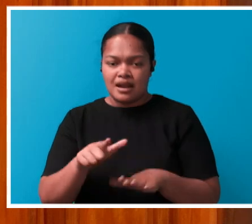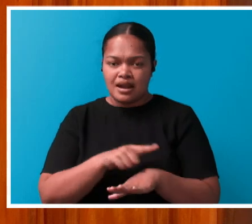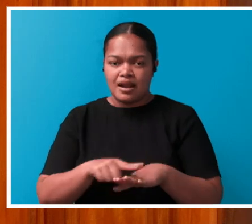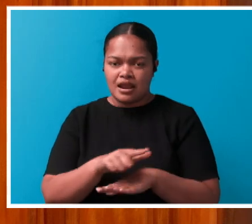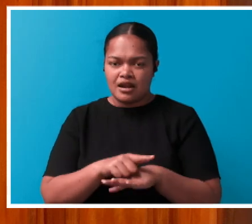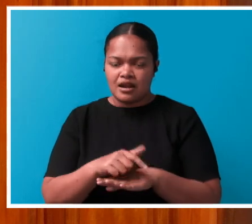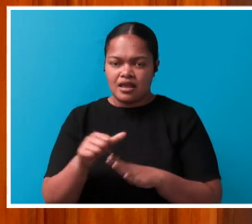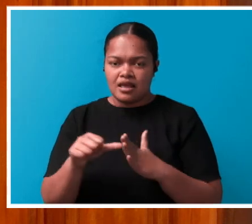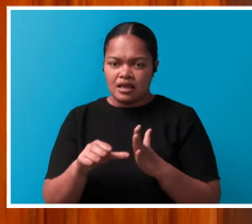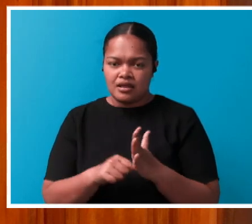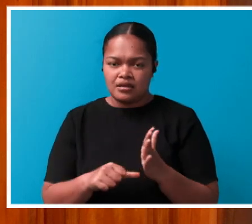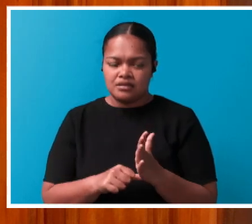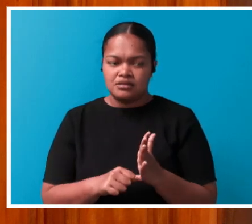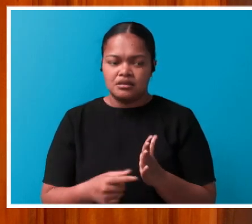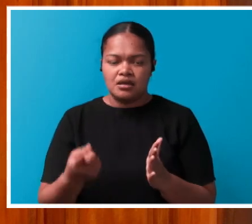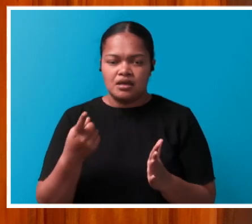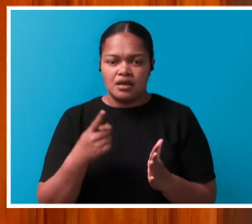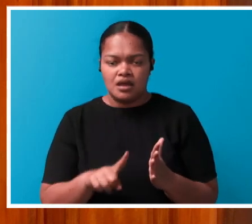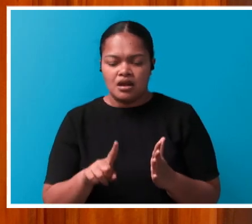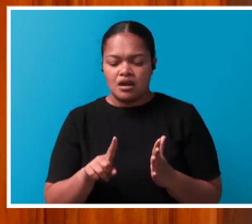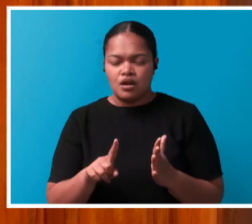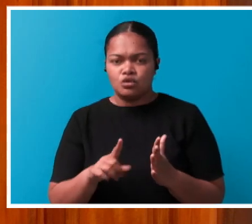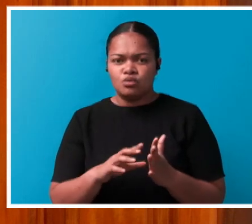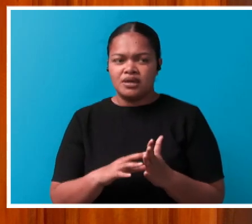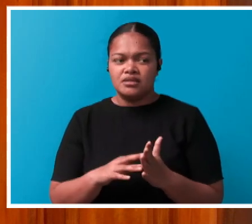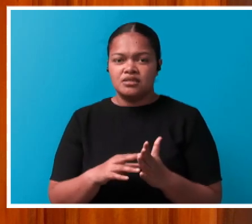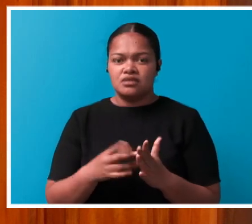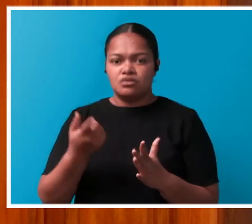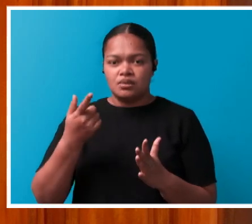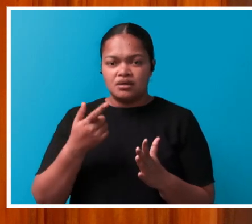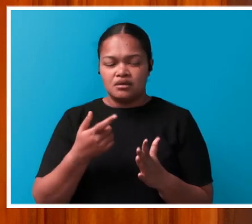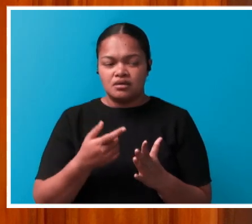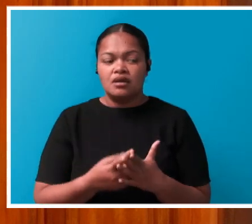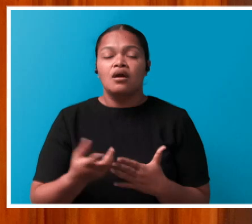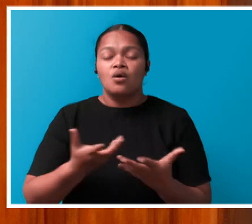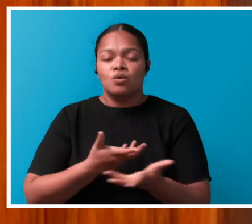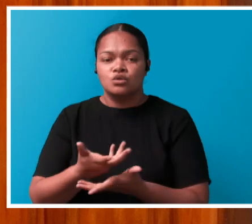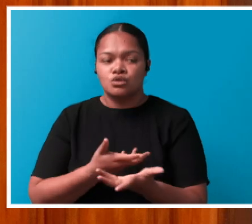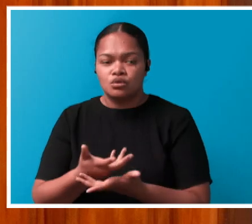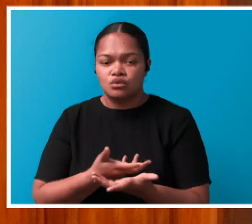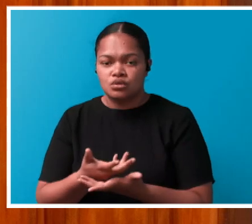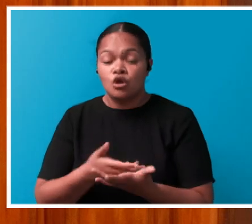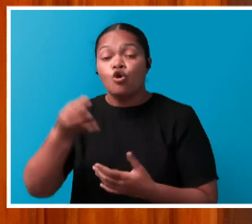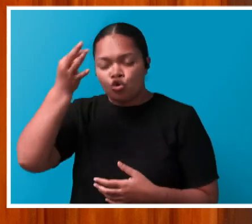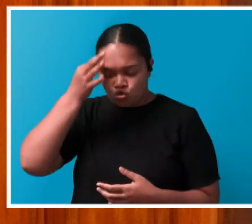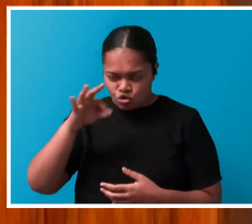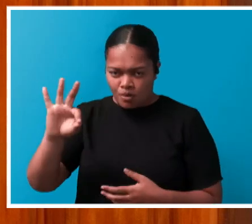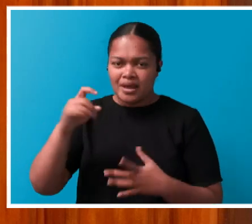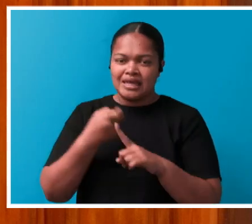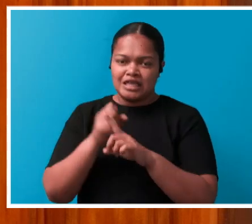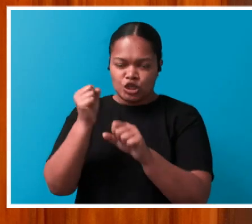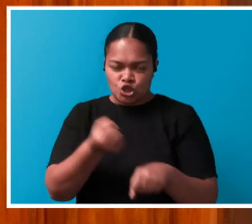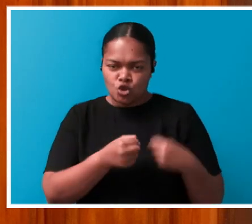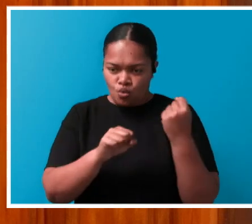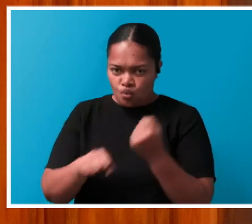Act. The Office of the Prime Minister is also in consultation with the Council of Rotuma, Kiowa, and Rambi Council of